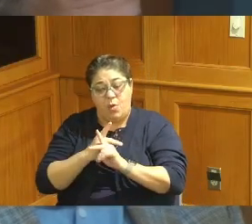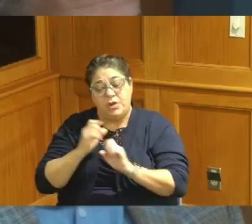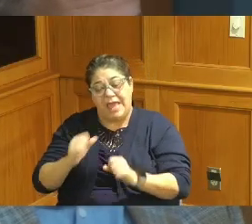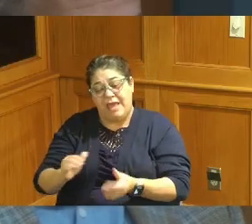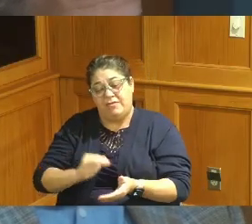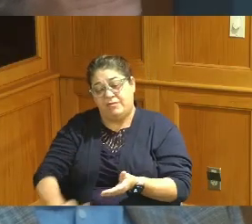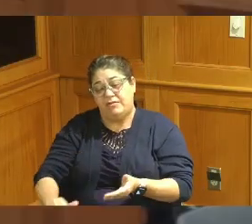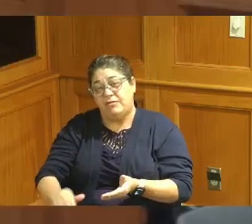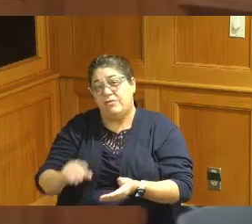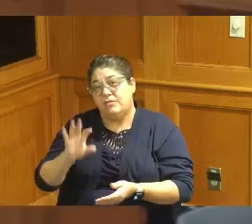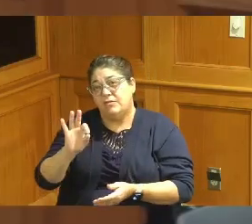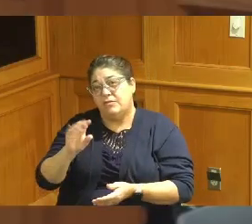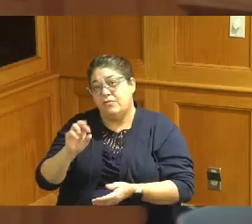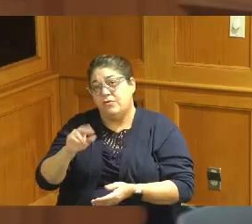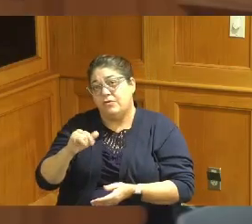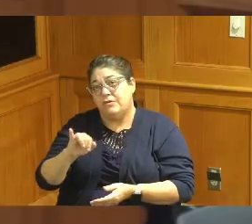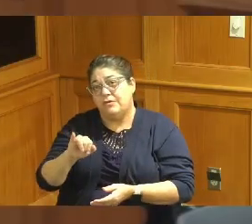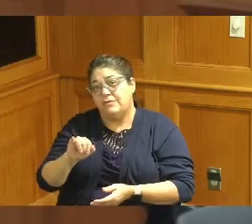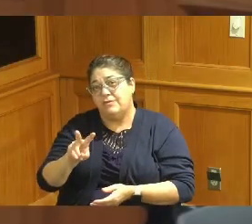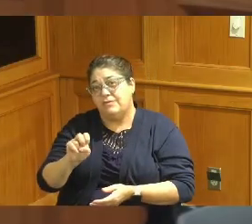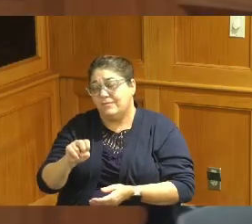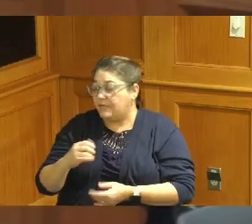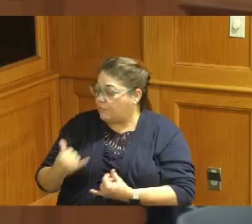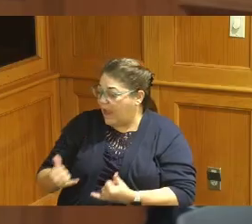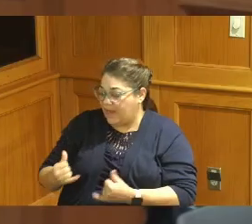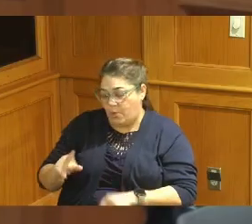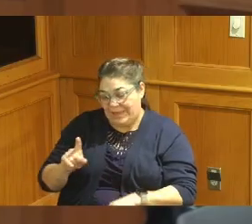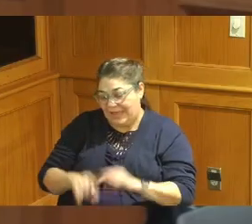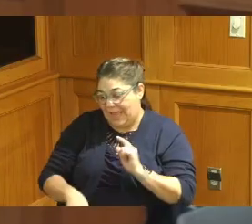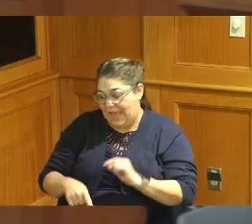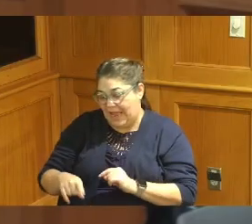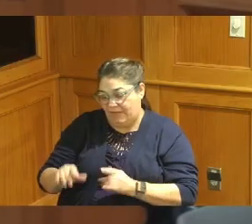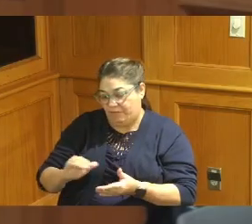loan? It is not as of now.